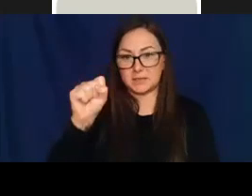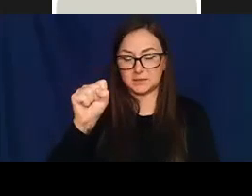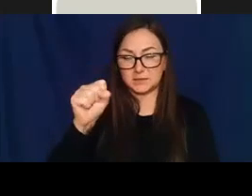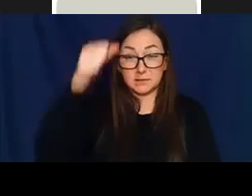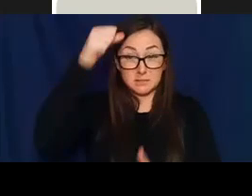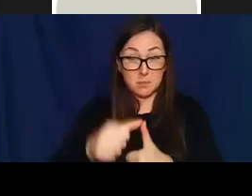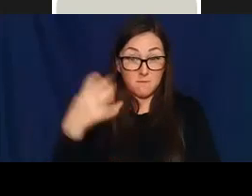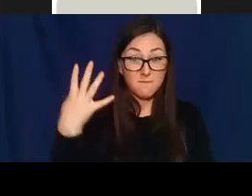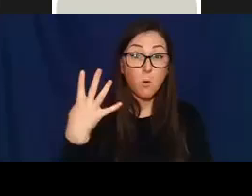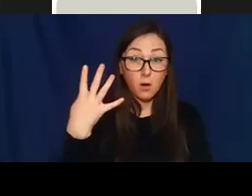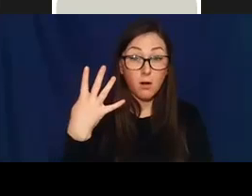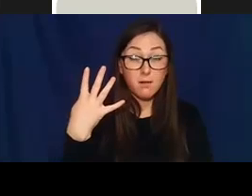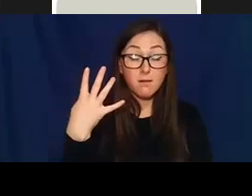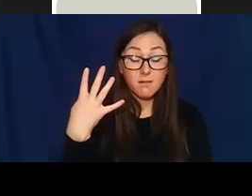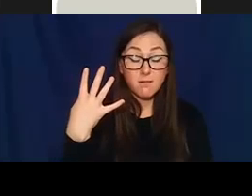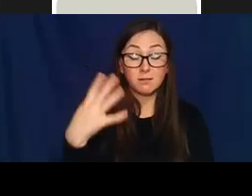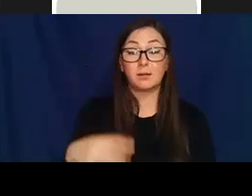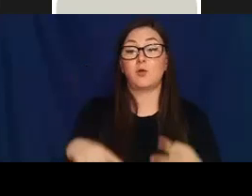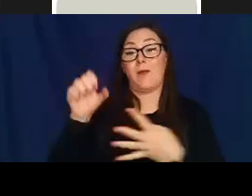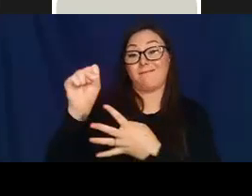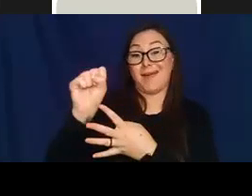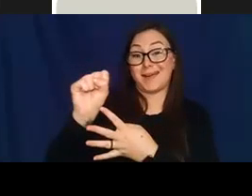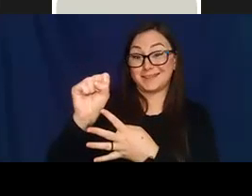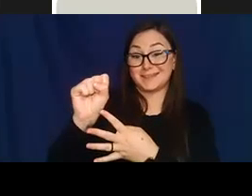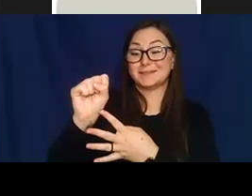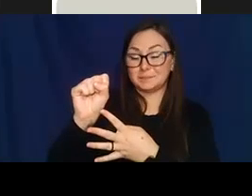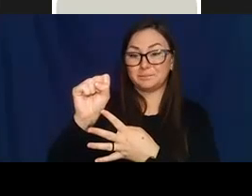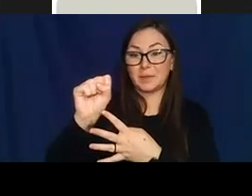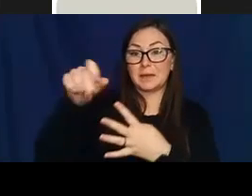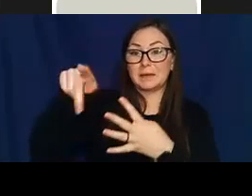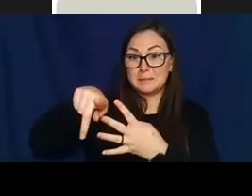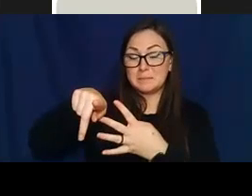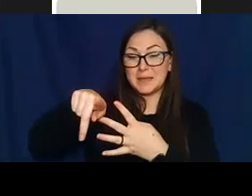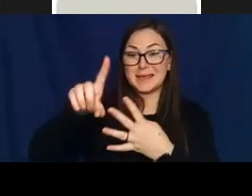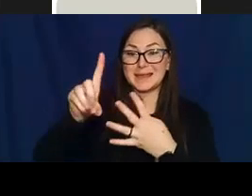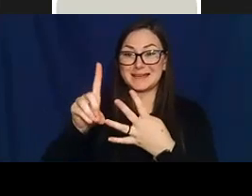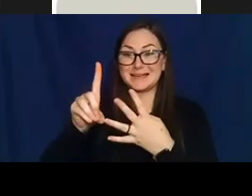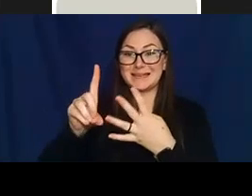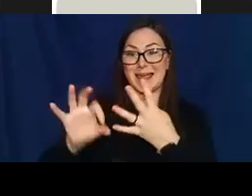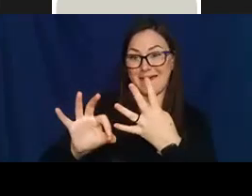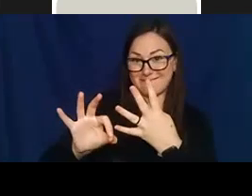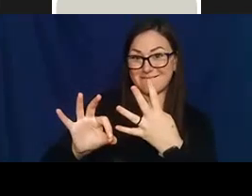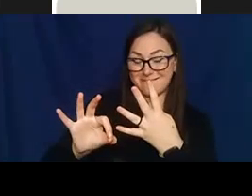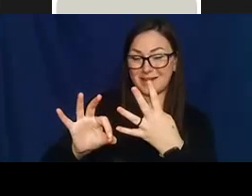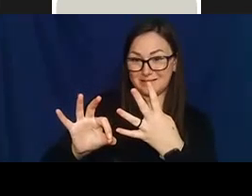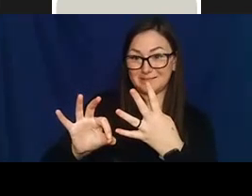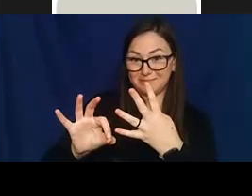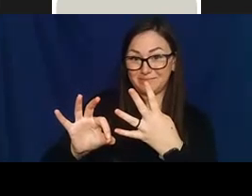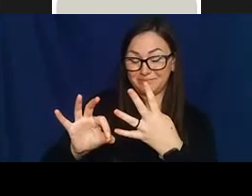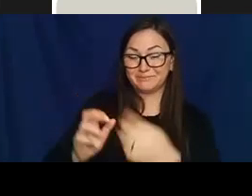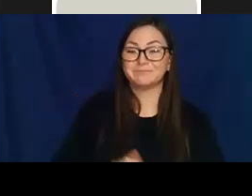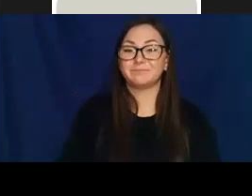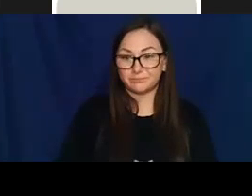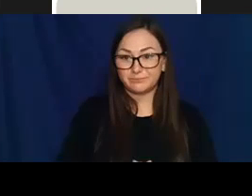orbitals, the S, denoted by the letter S, P, D, and F. Okay? And what we've been